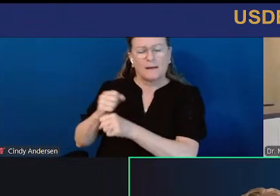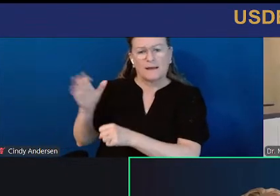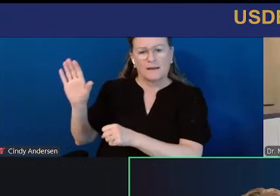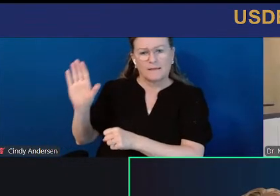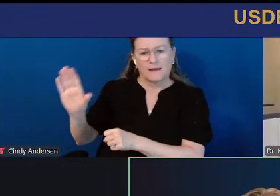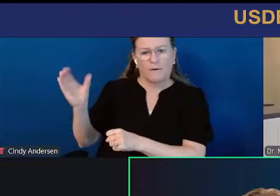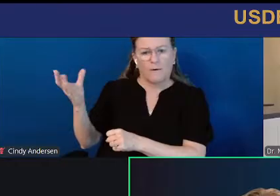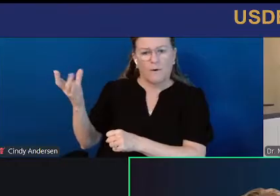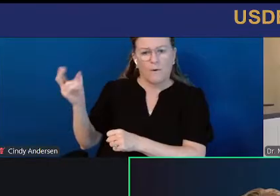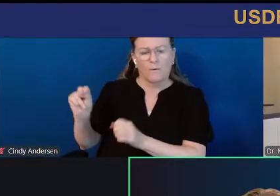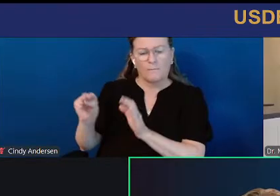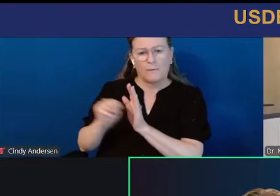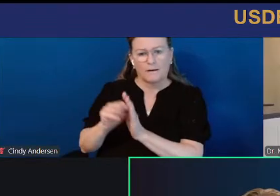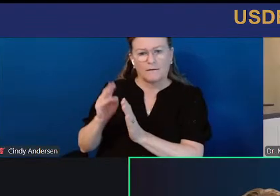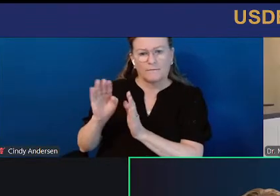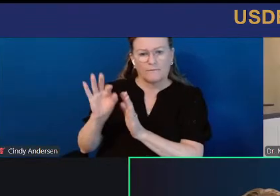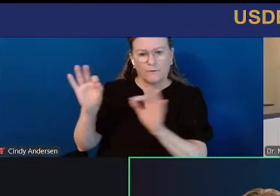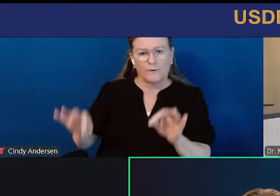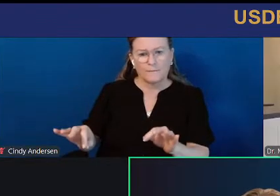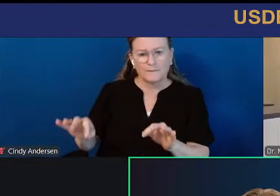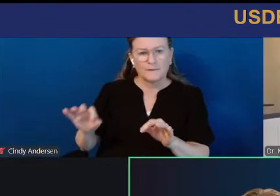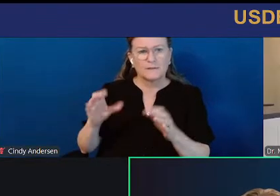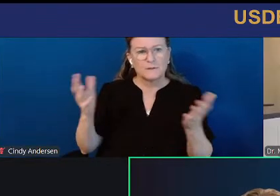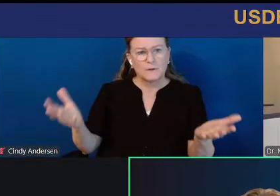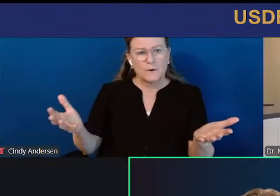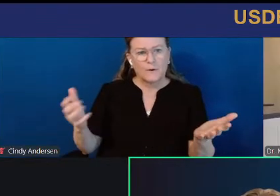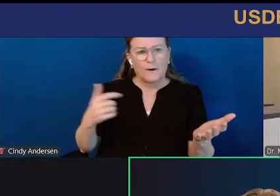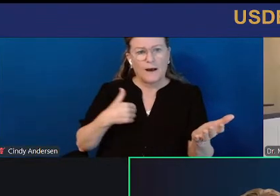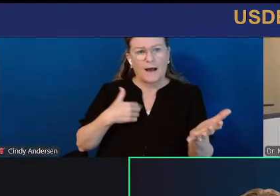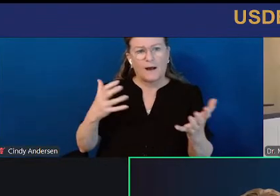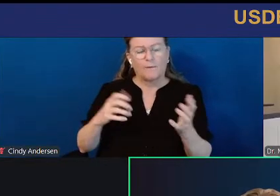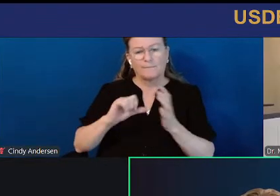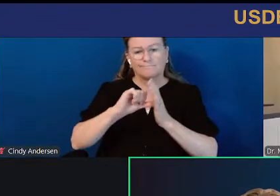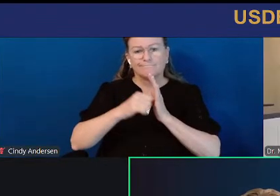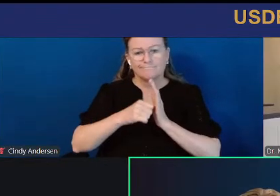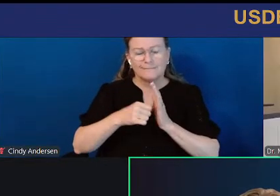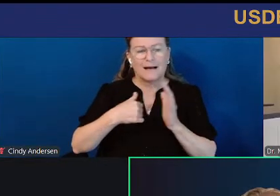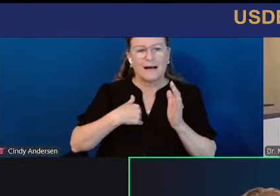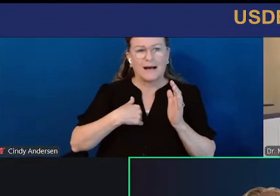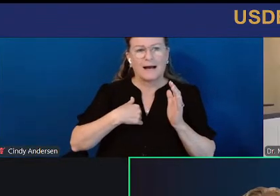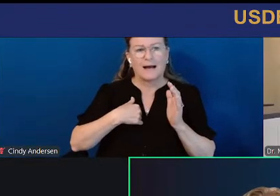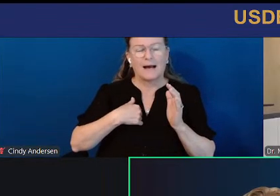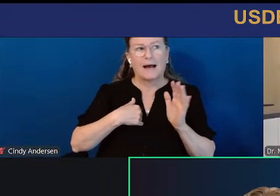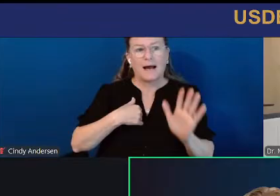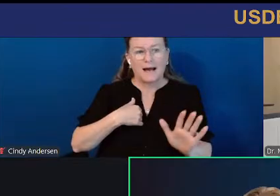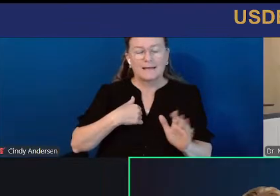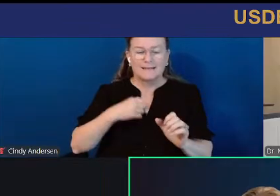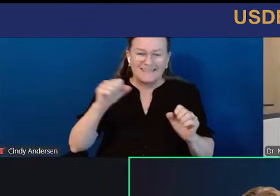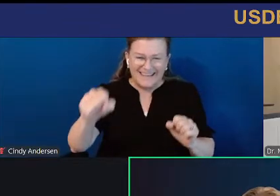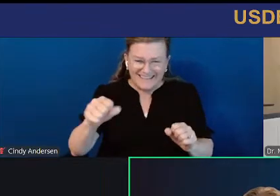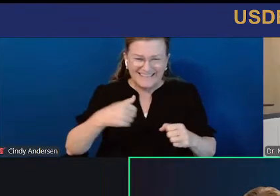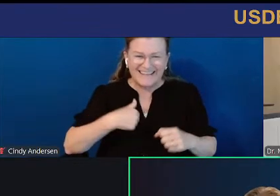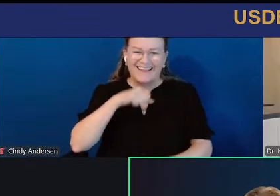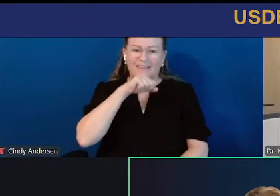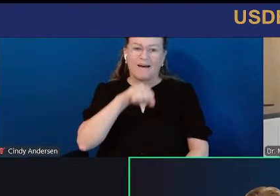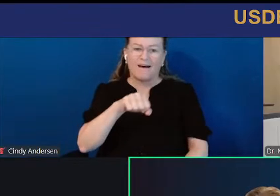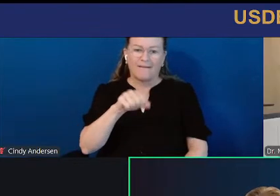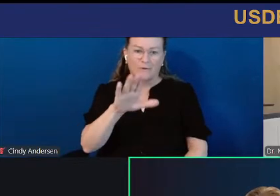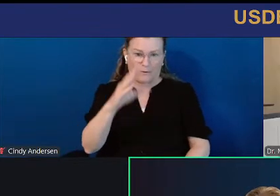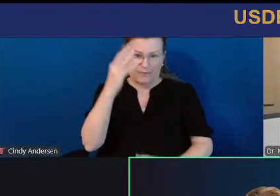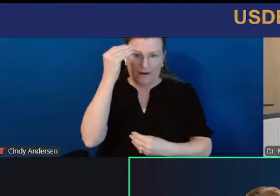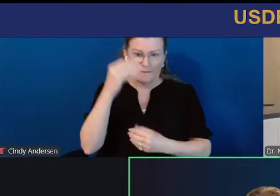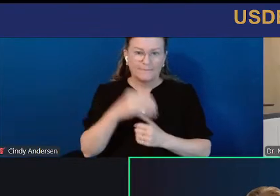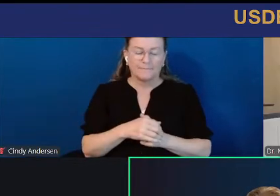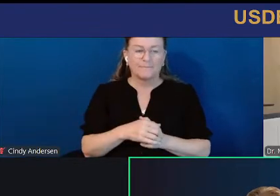model forms and things. So I just want to reiterate that yes, I love your thought,